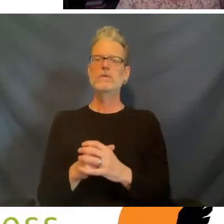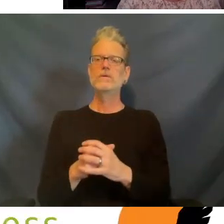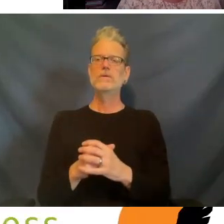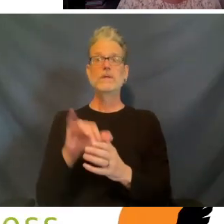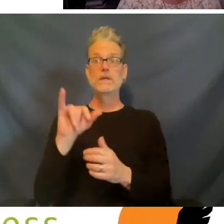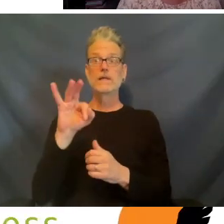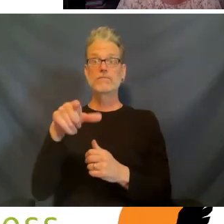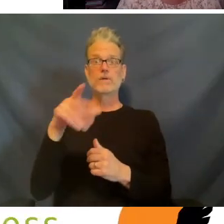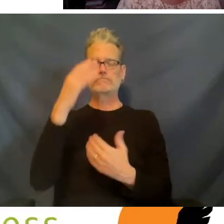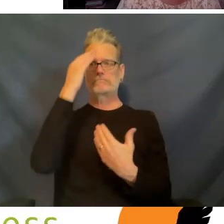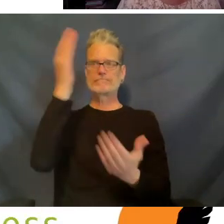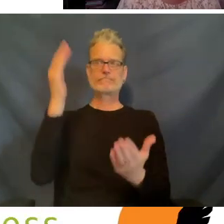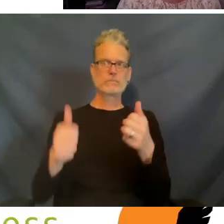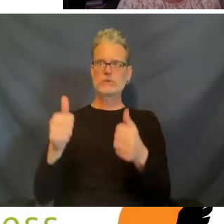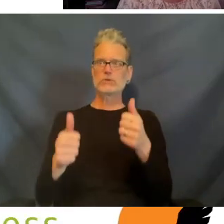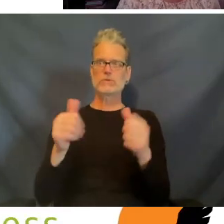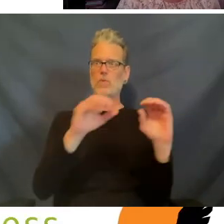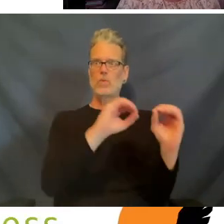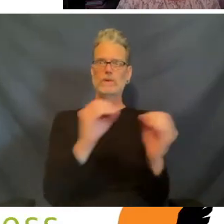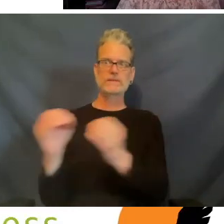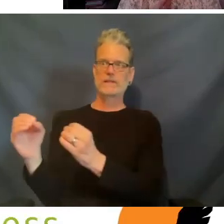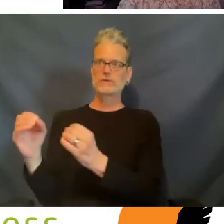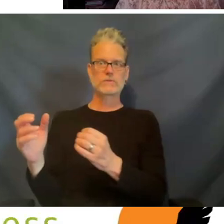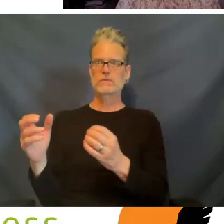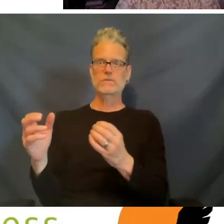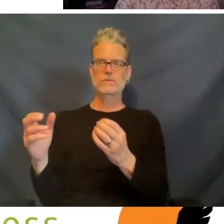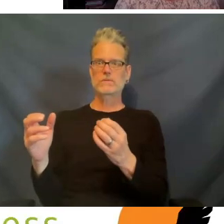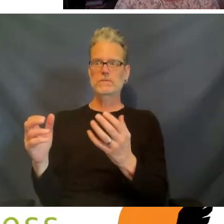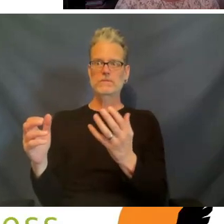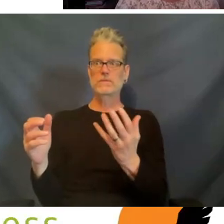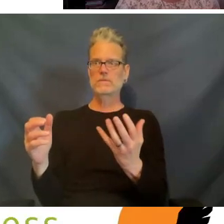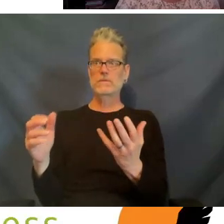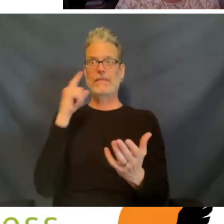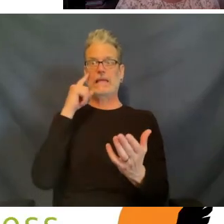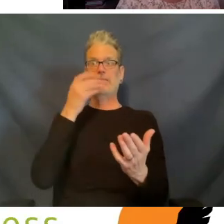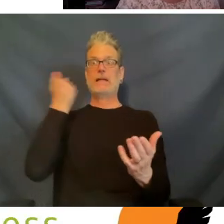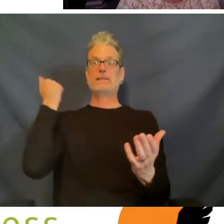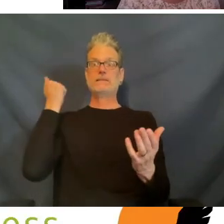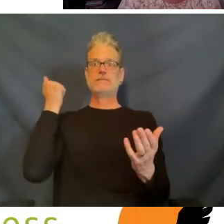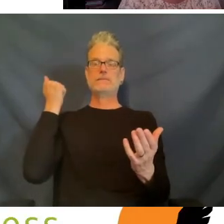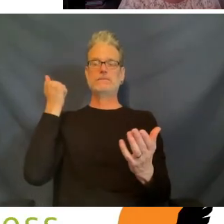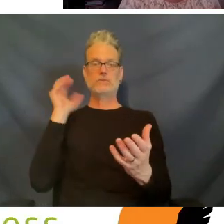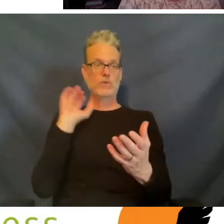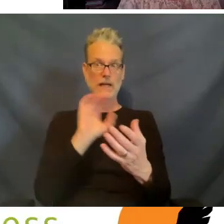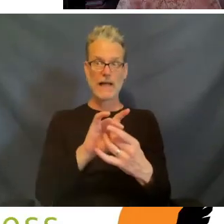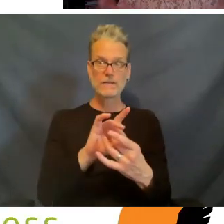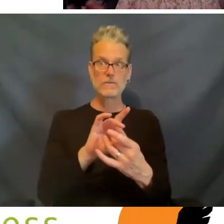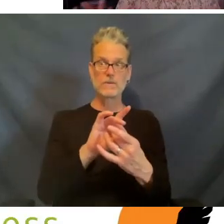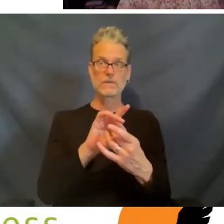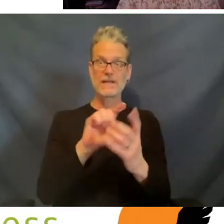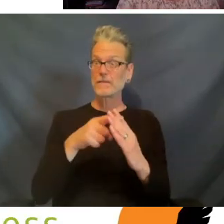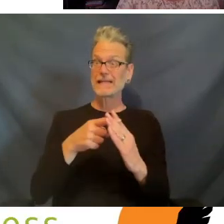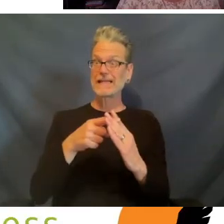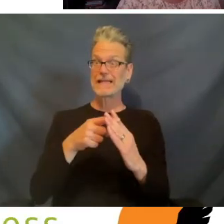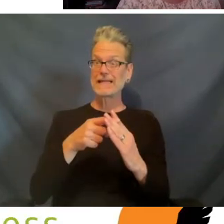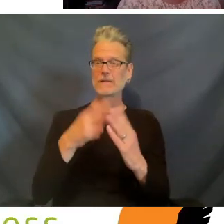what organization you're think would be best to connect with initially, we